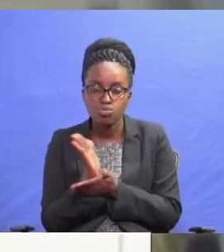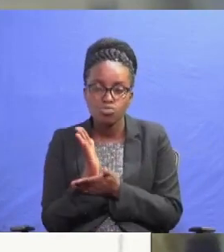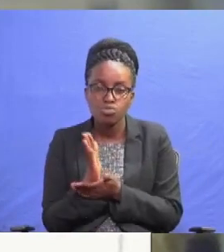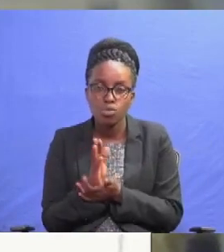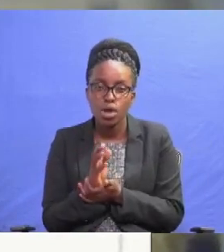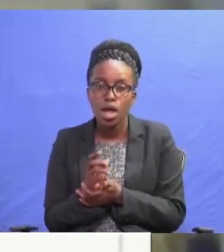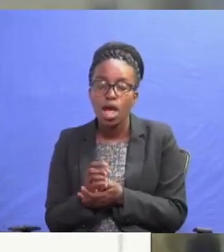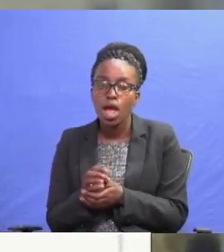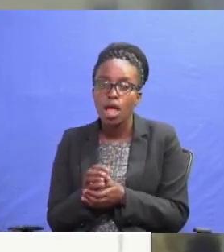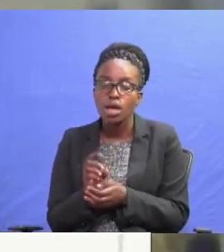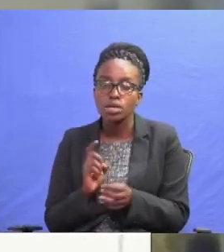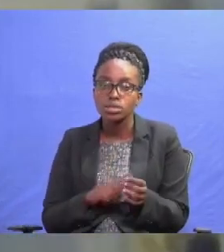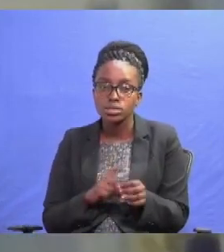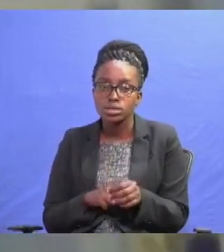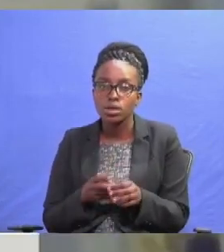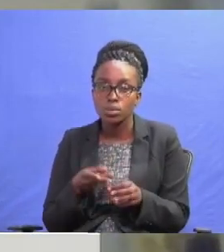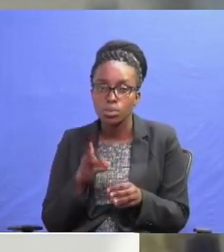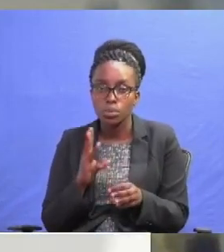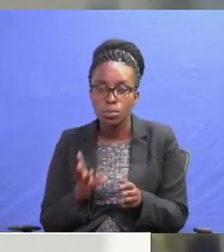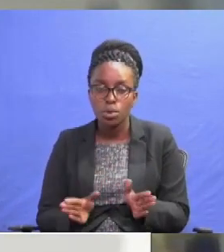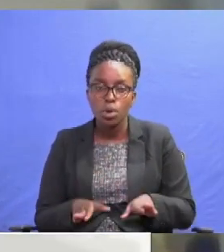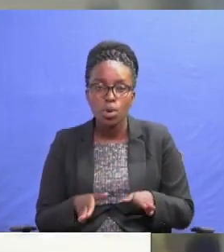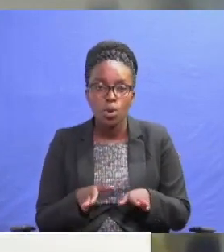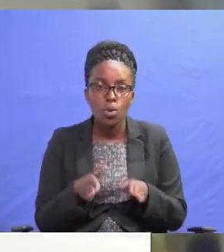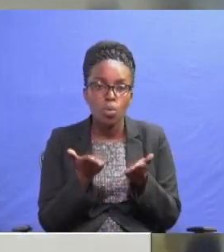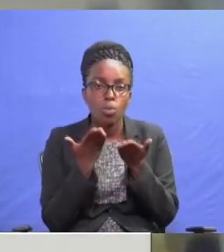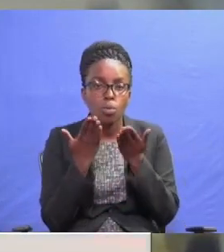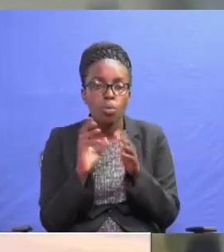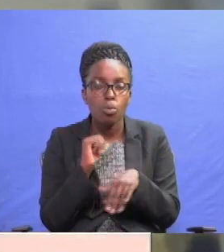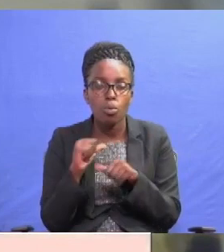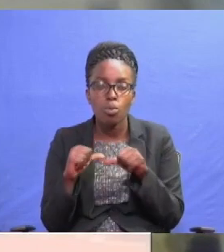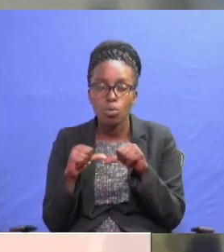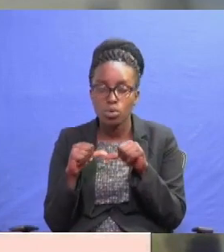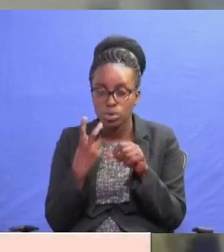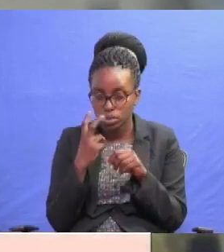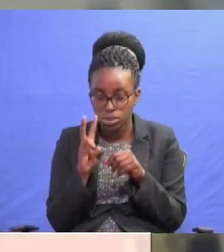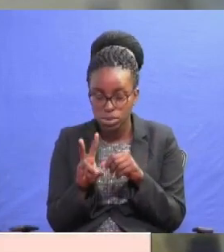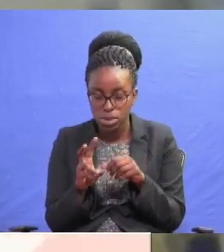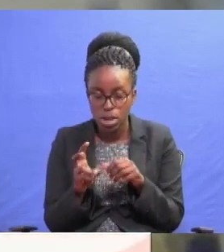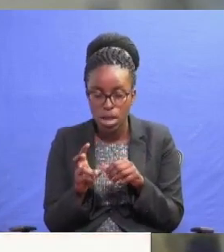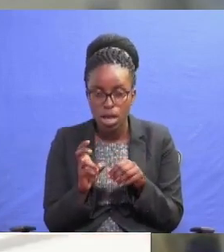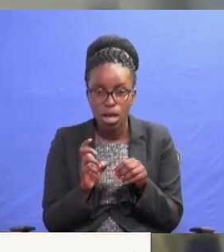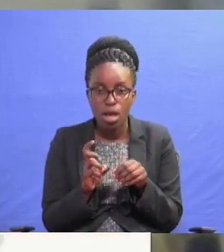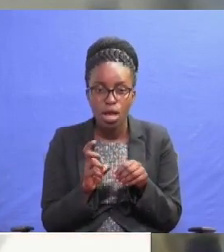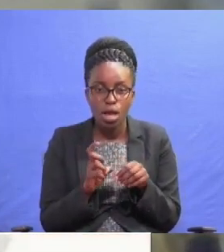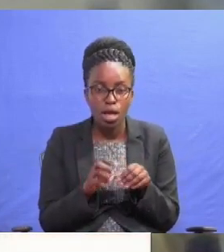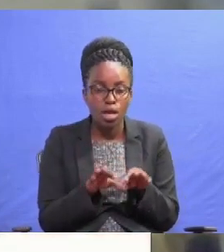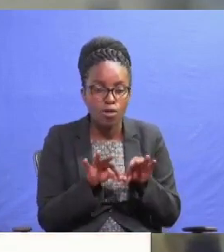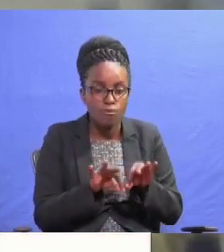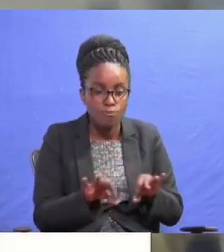are flooded, and we have seen the consequences. That's the first thing we need to know, that the water will always flow into a flat